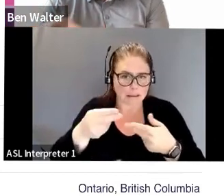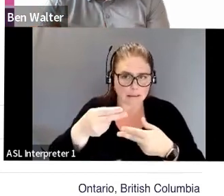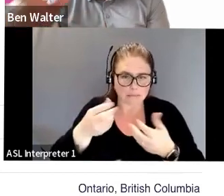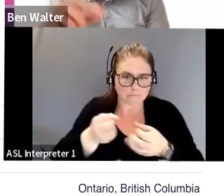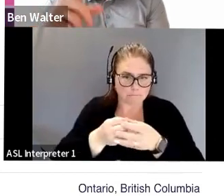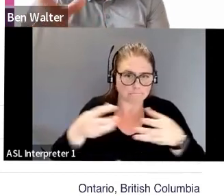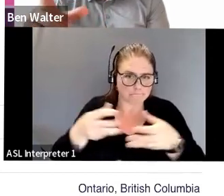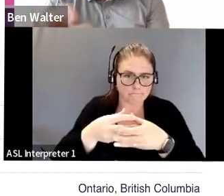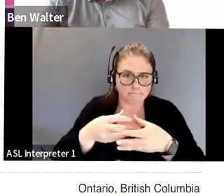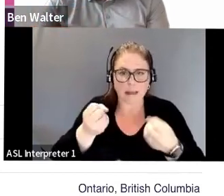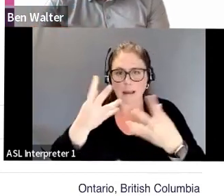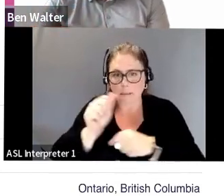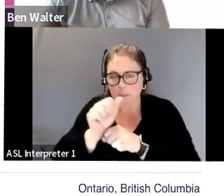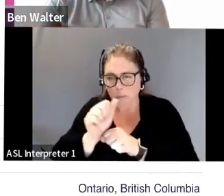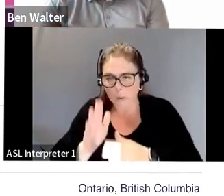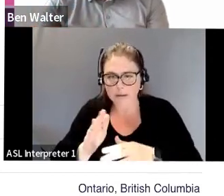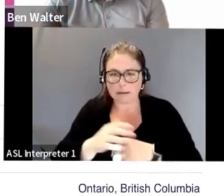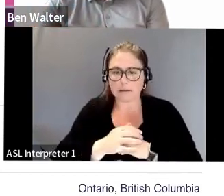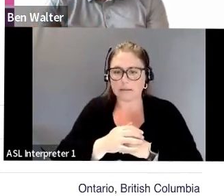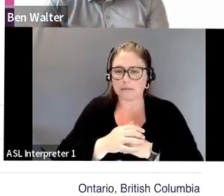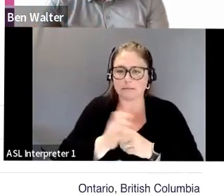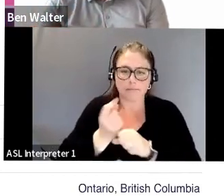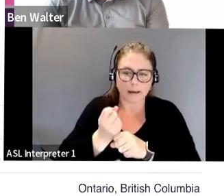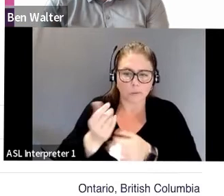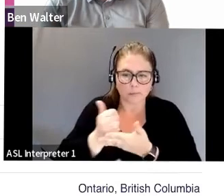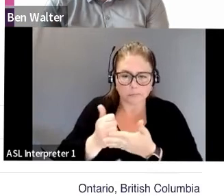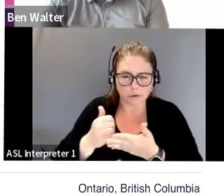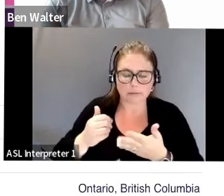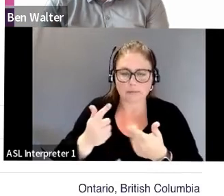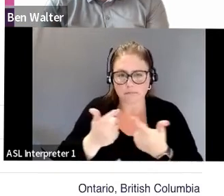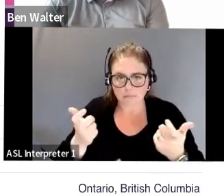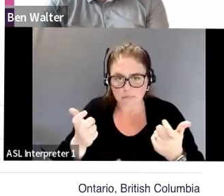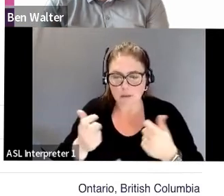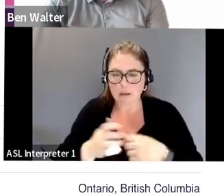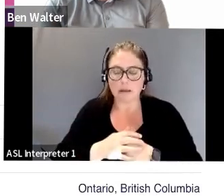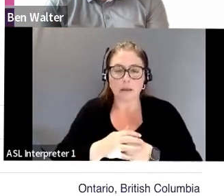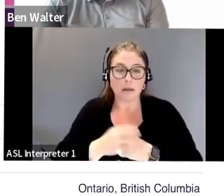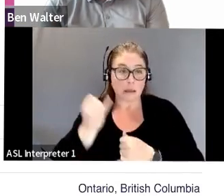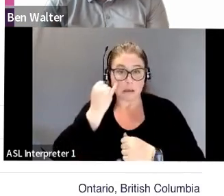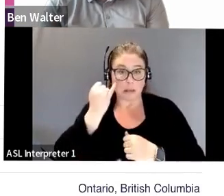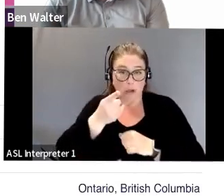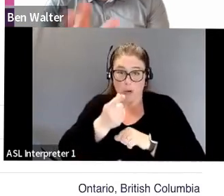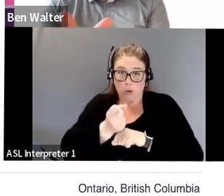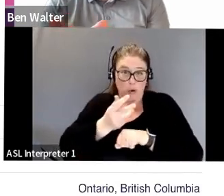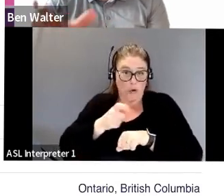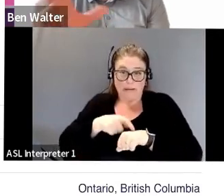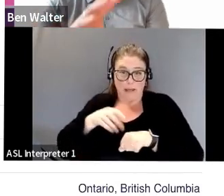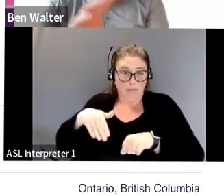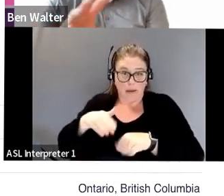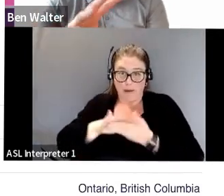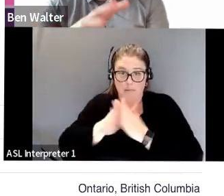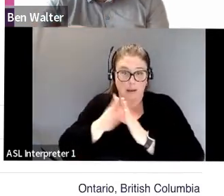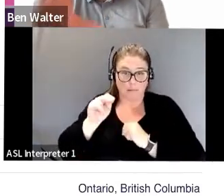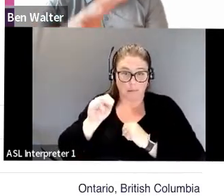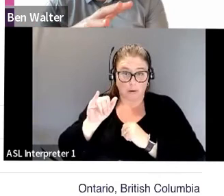account, and you can actually change these. So let's say you're really early days and you're not incorporated when you sign up for Pocketed. That's fine. You can sign up. You'll get